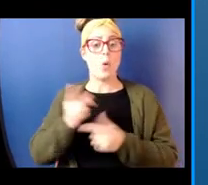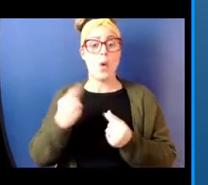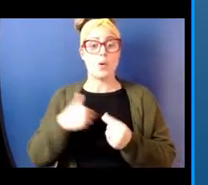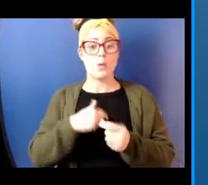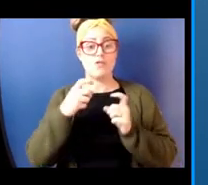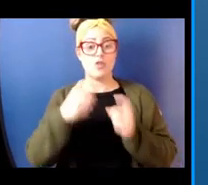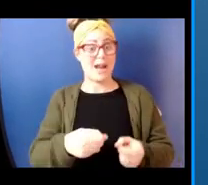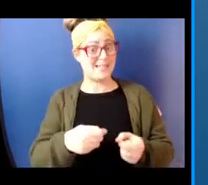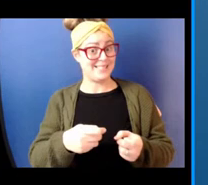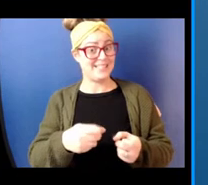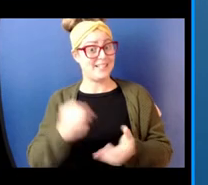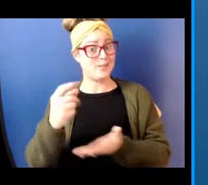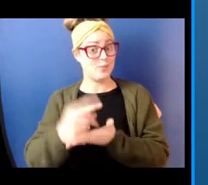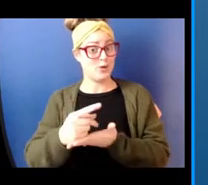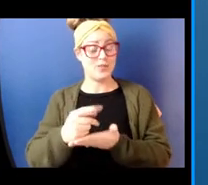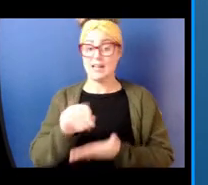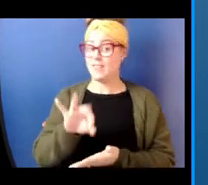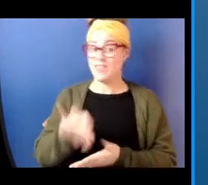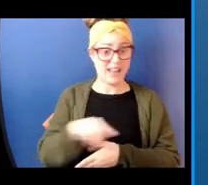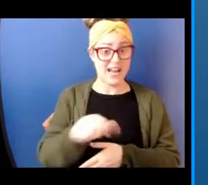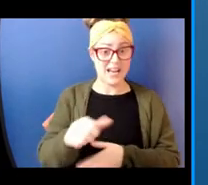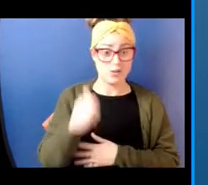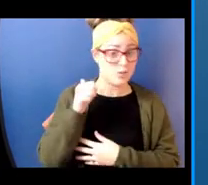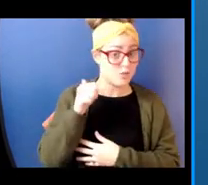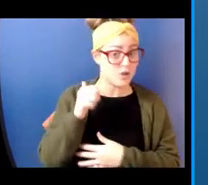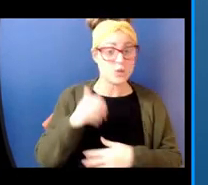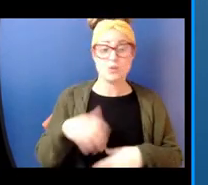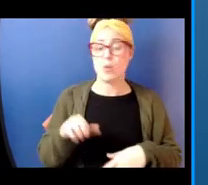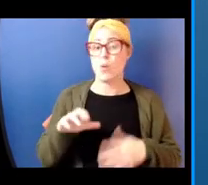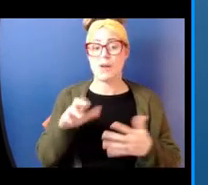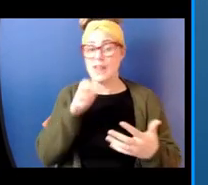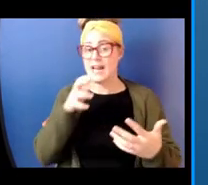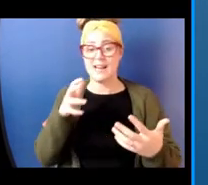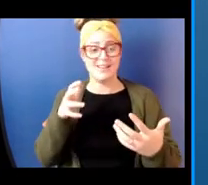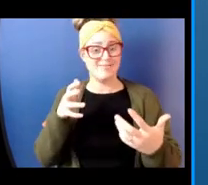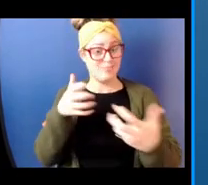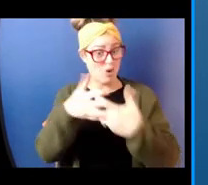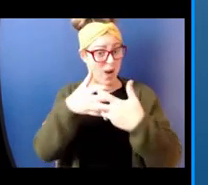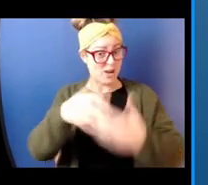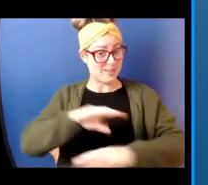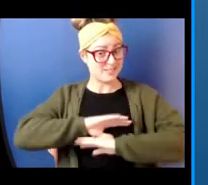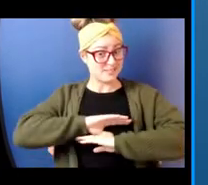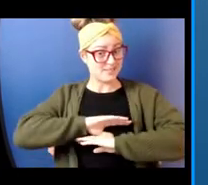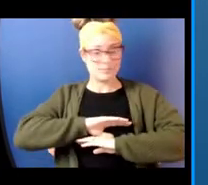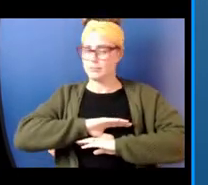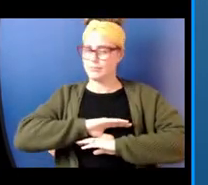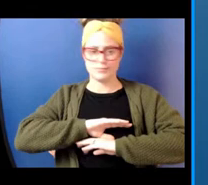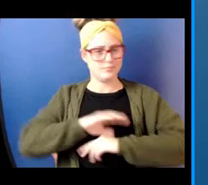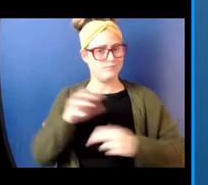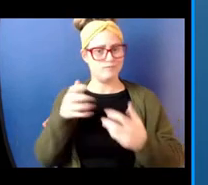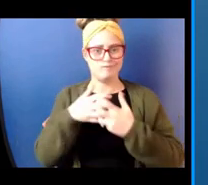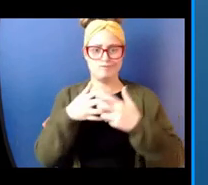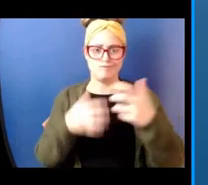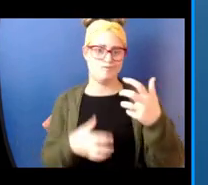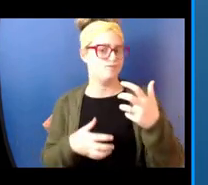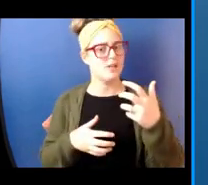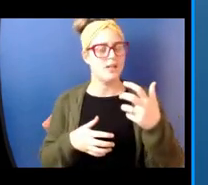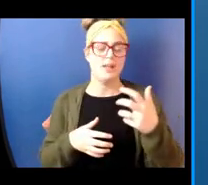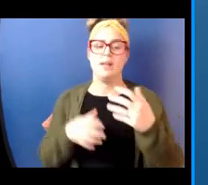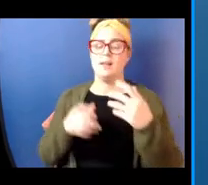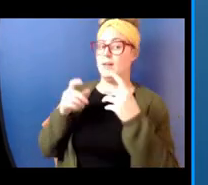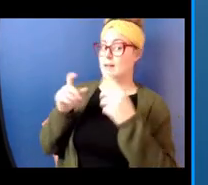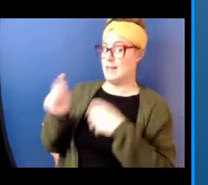if they don't take those steps if they don't meet the requirements to give us the necessary certifications by January